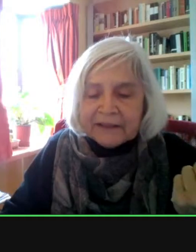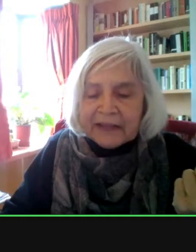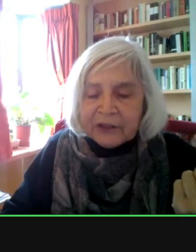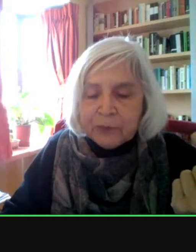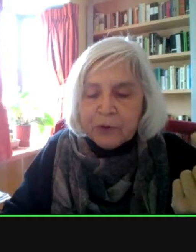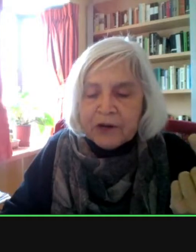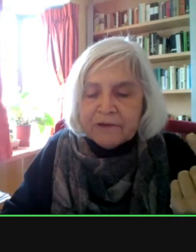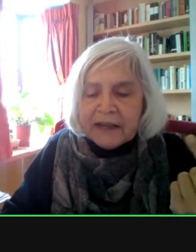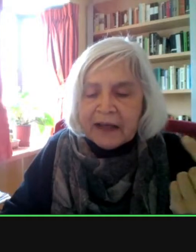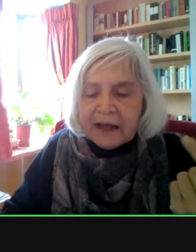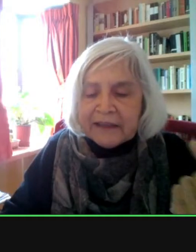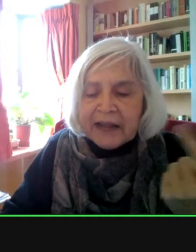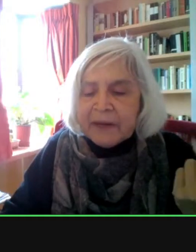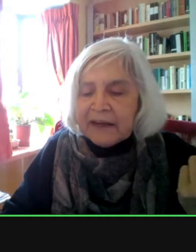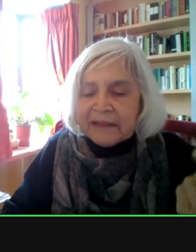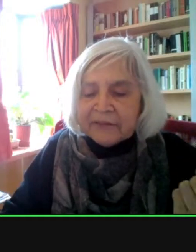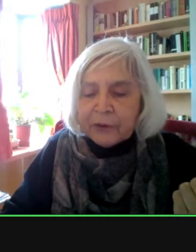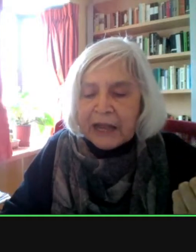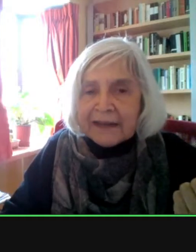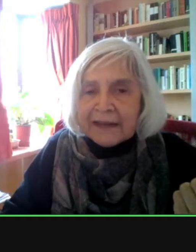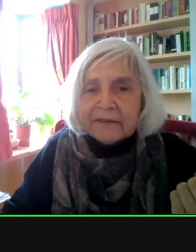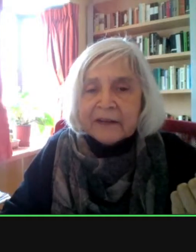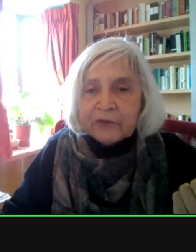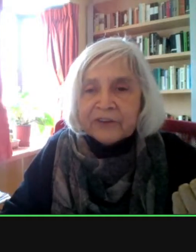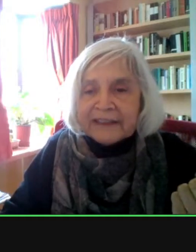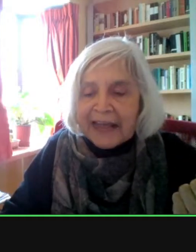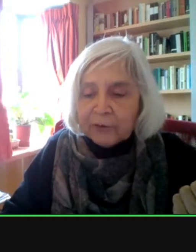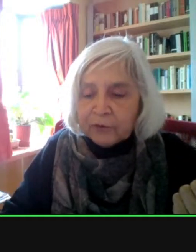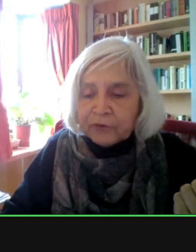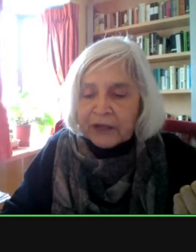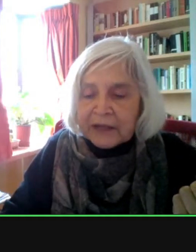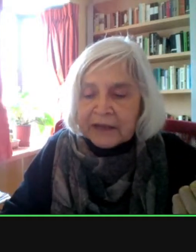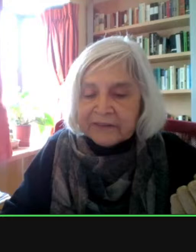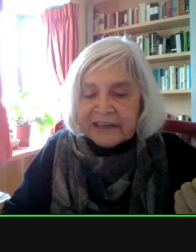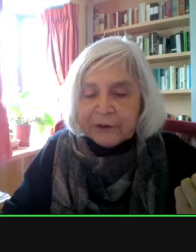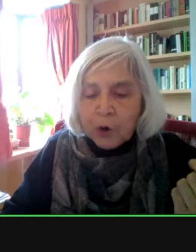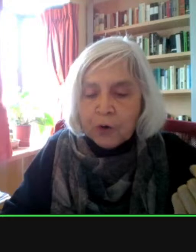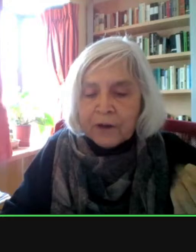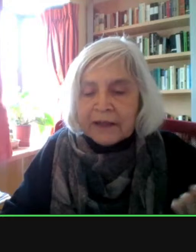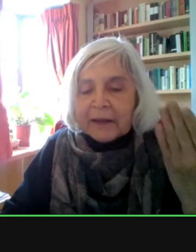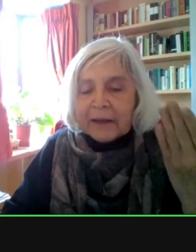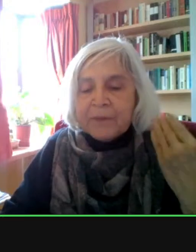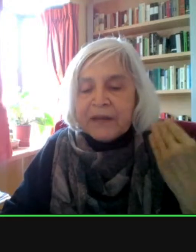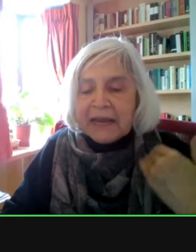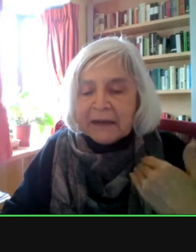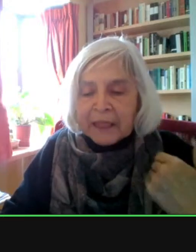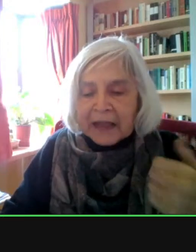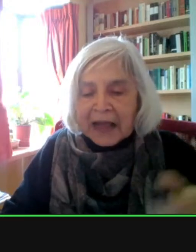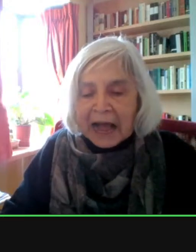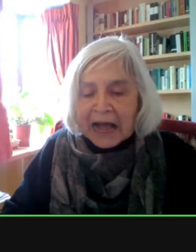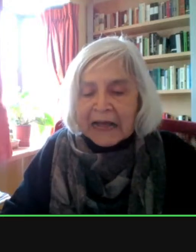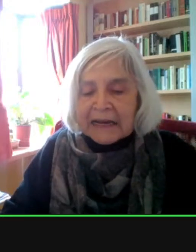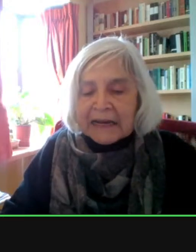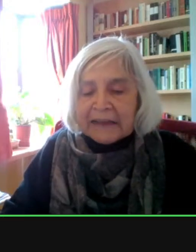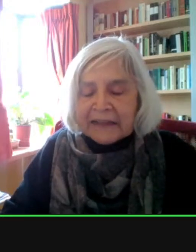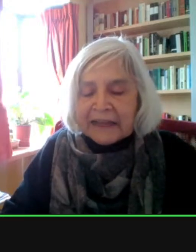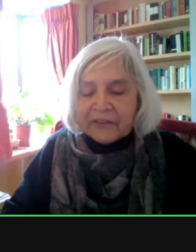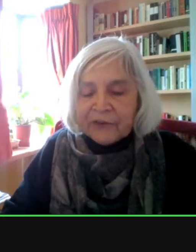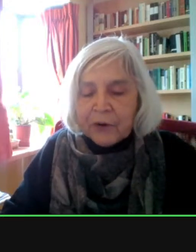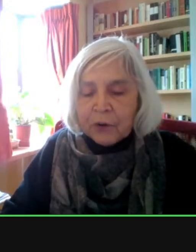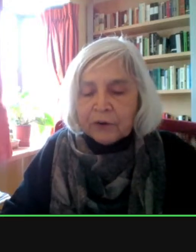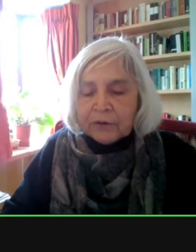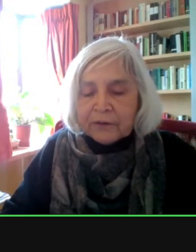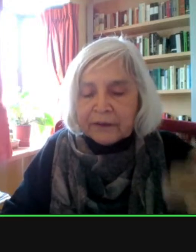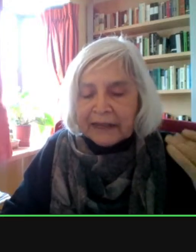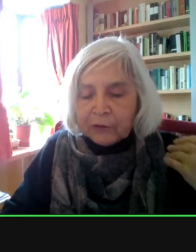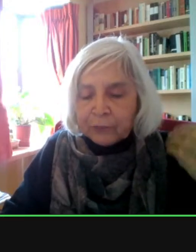epidemiological surveillance. This cannot be just given to the states,